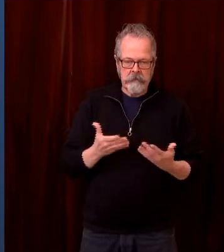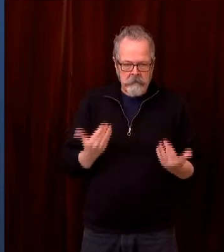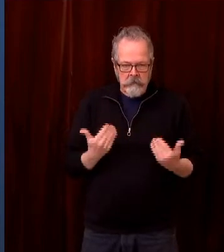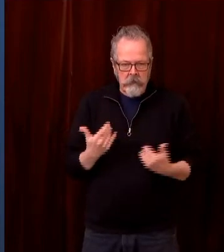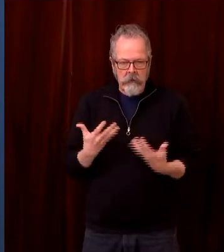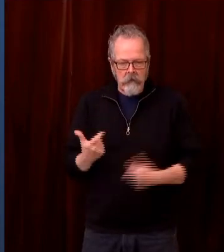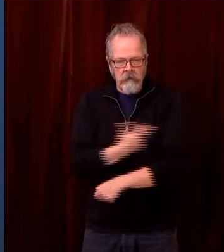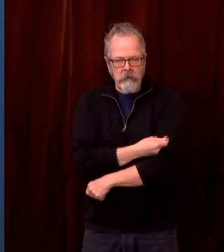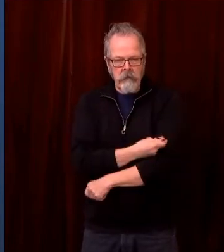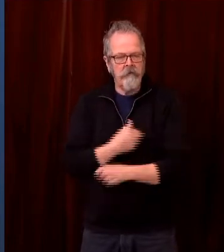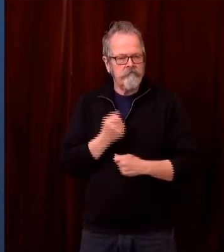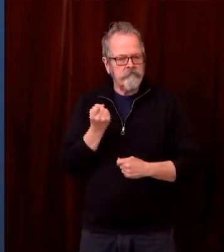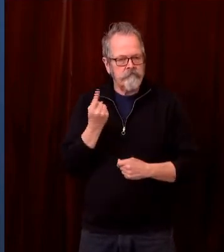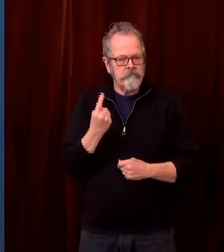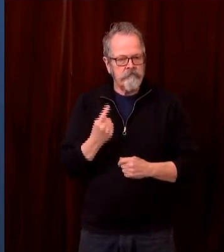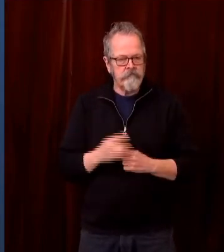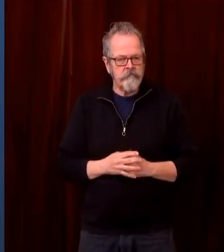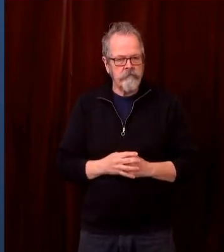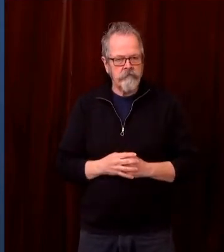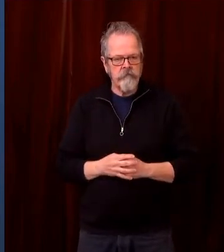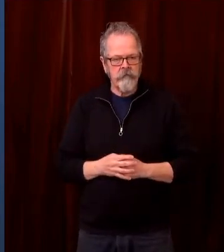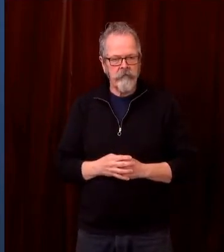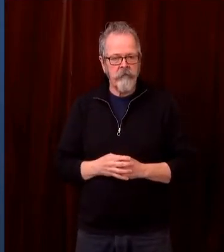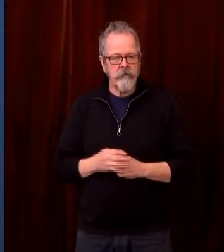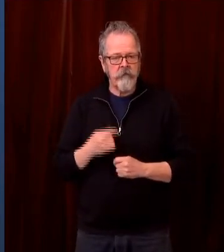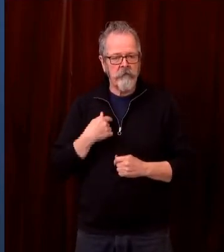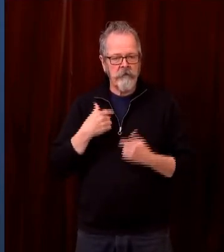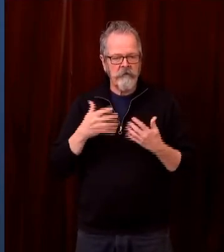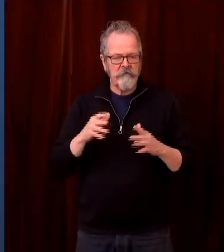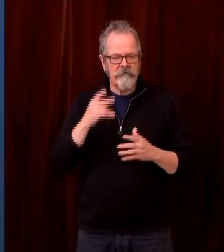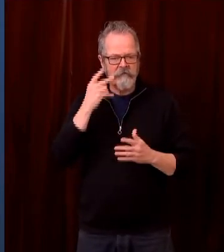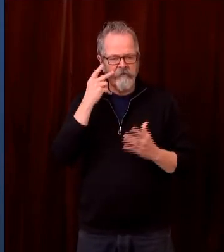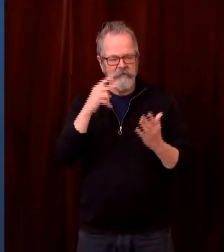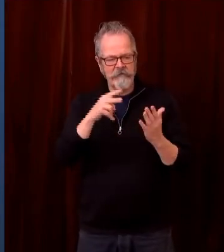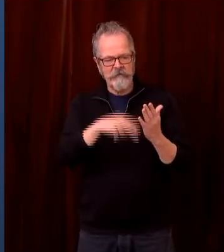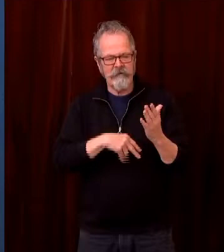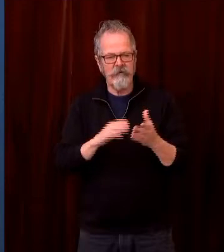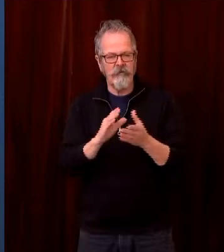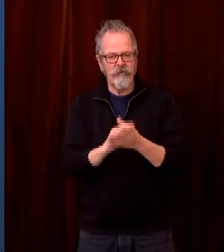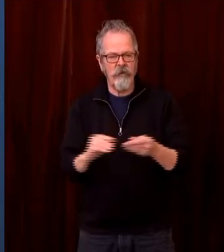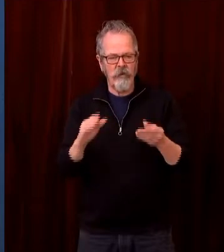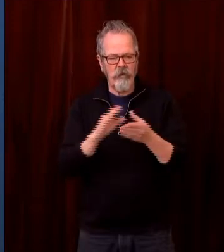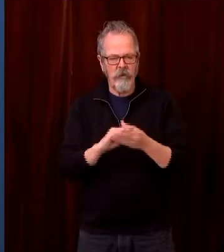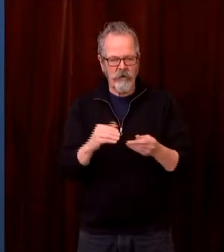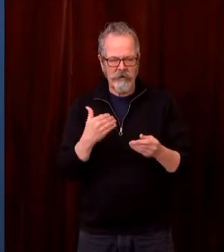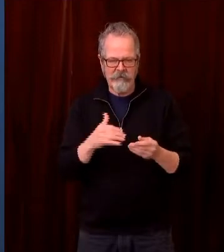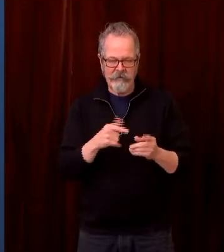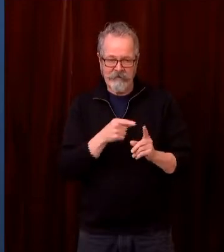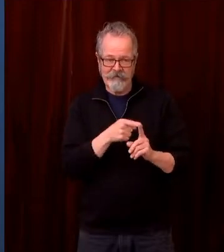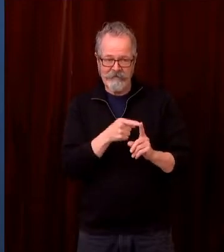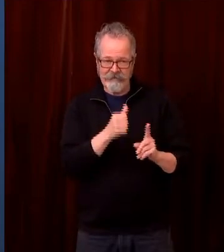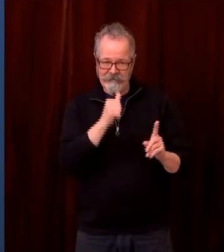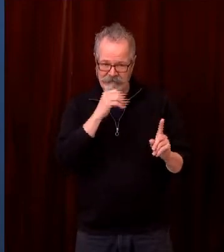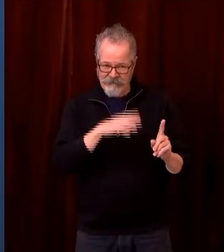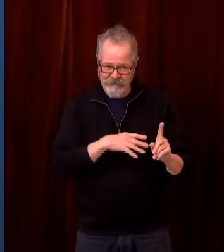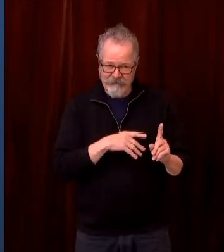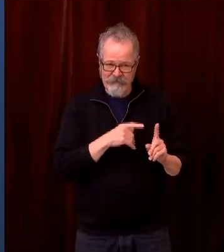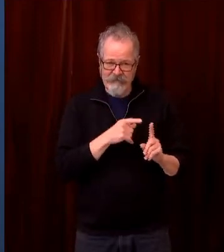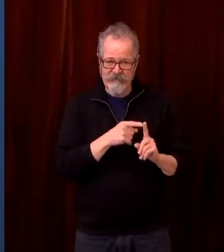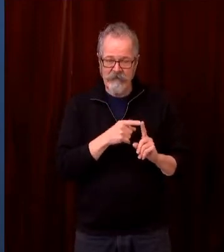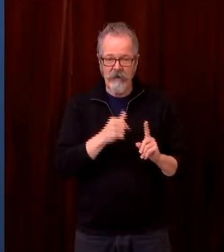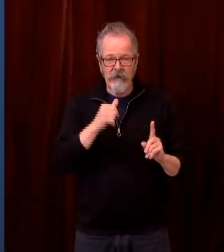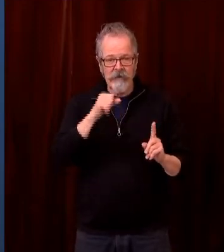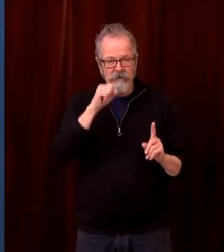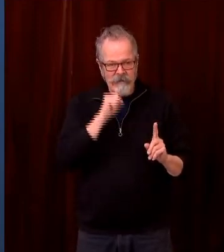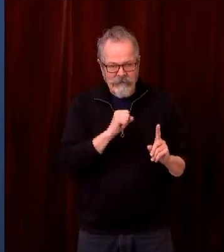what she thought about it. And she was waiting for like a couple hours to get her vaccine. And she could have just said, you know, this